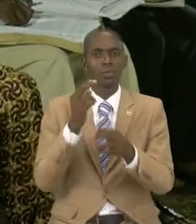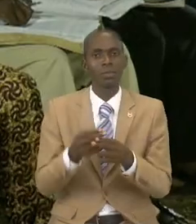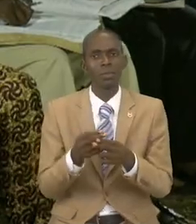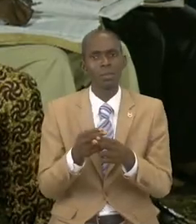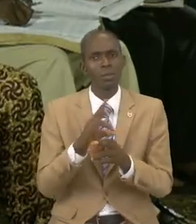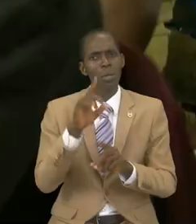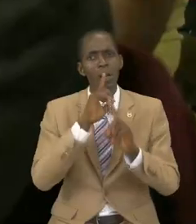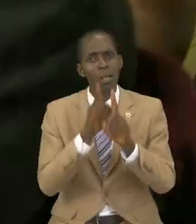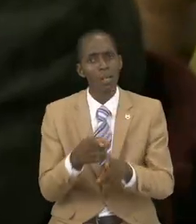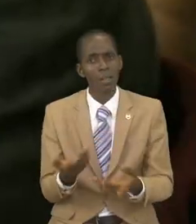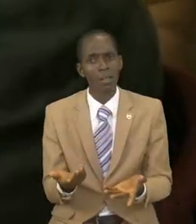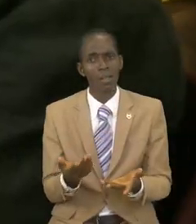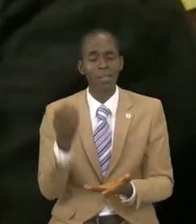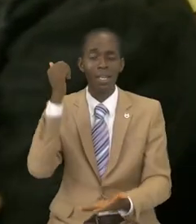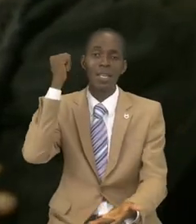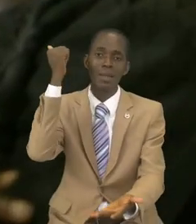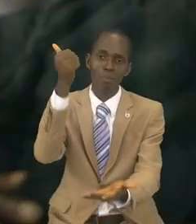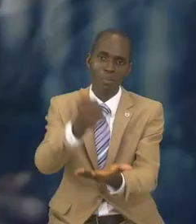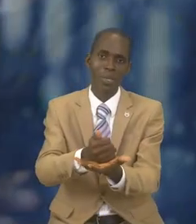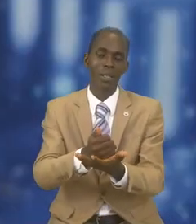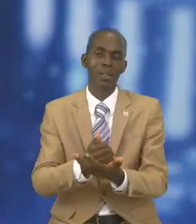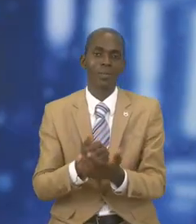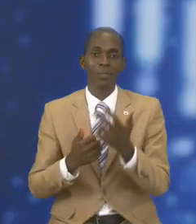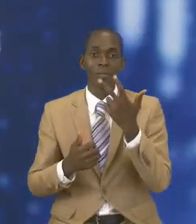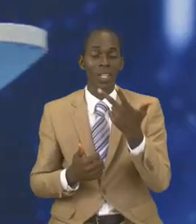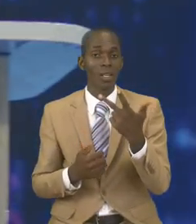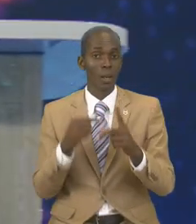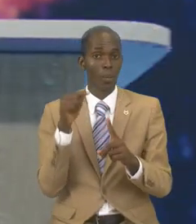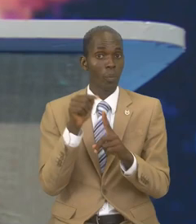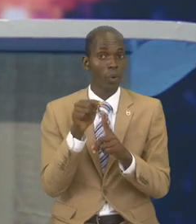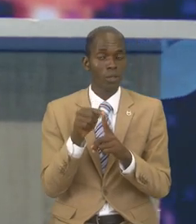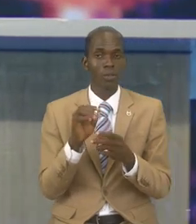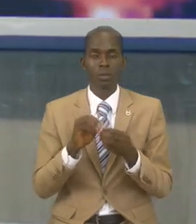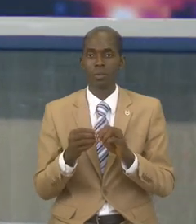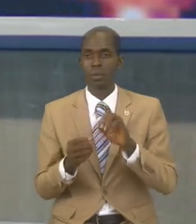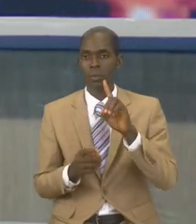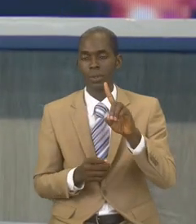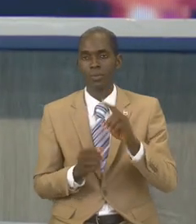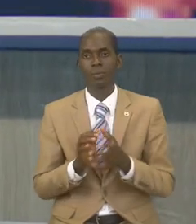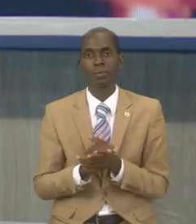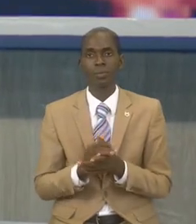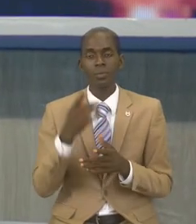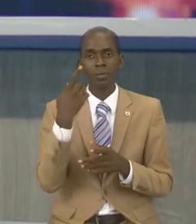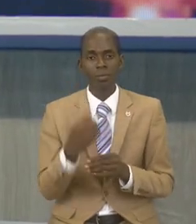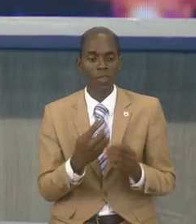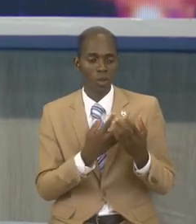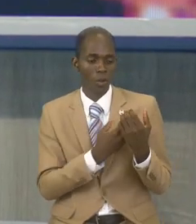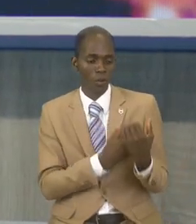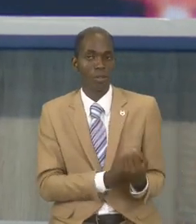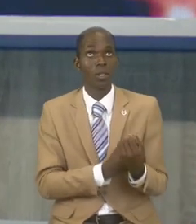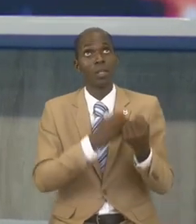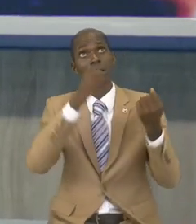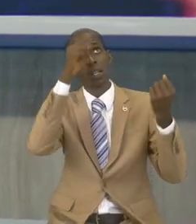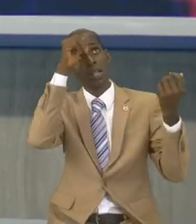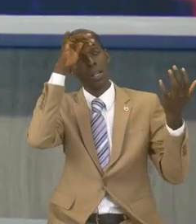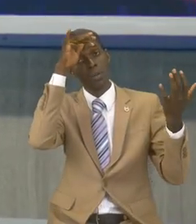Amen. Three things we're looking at tonight. I'm looking at number one, the confident